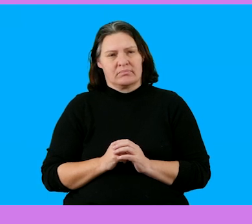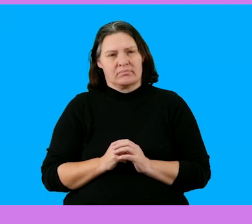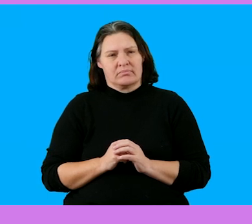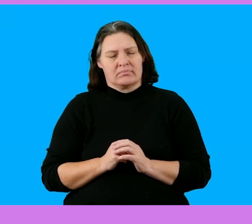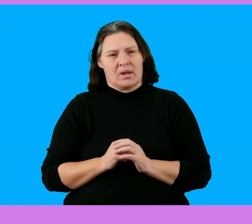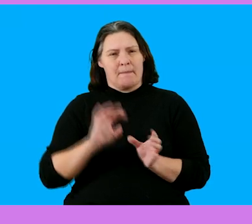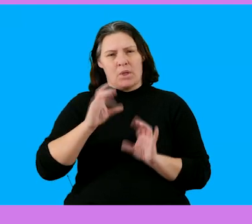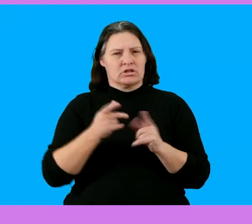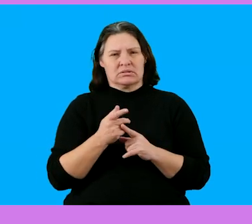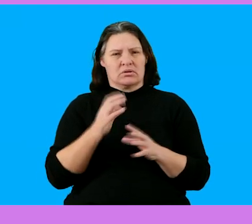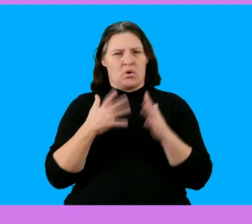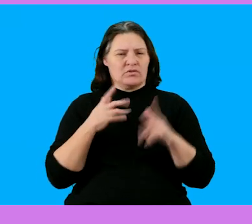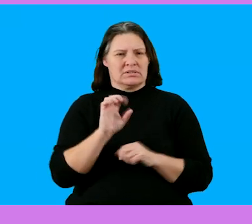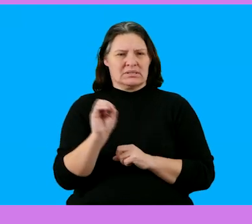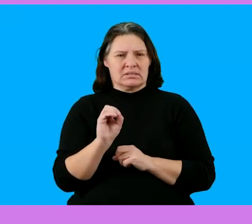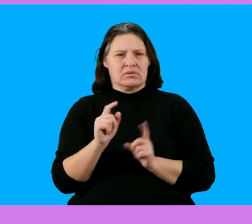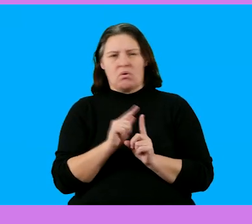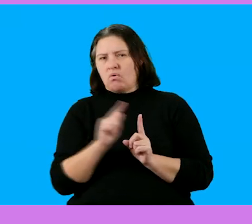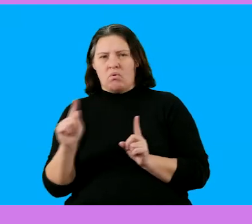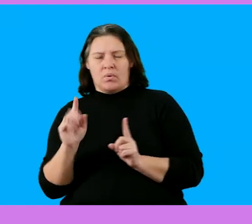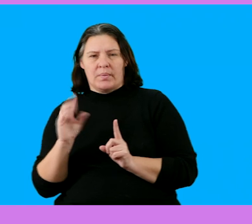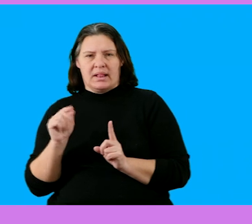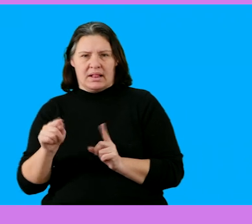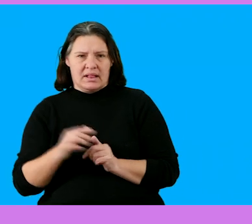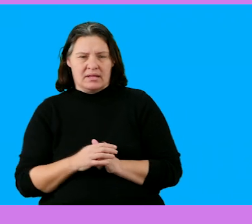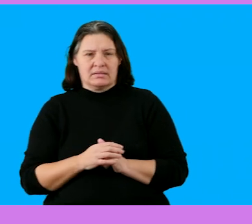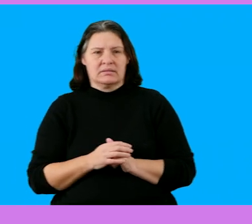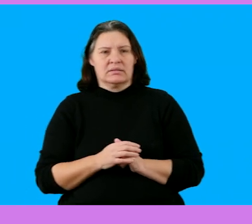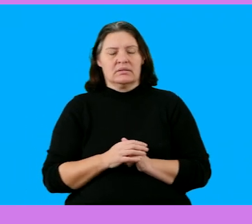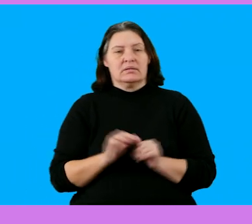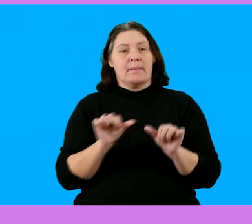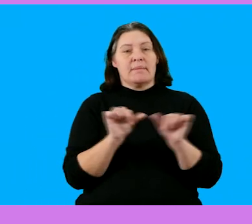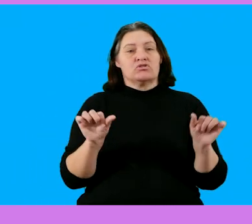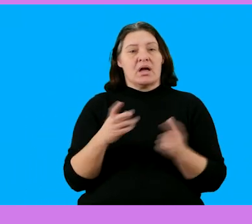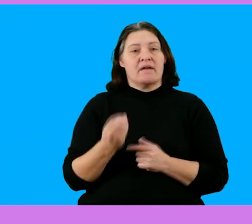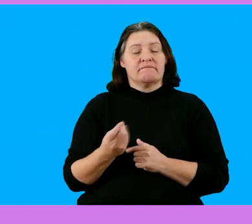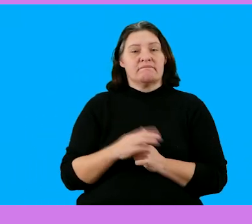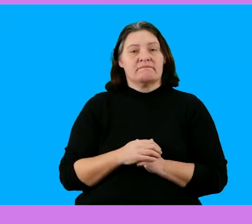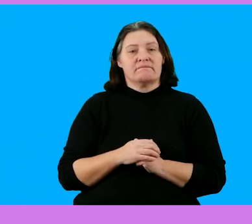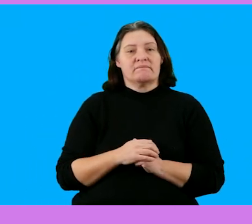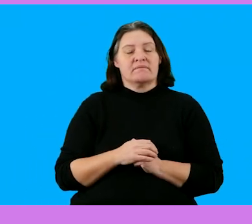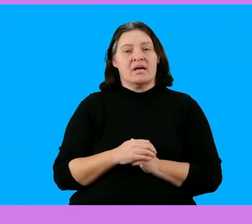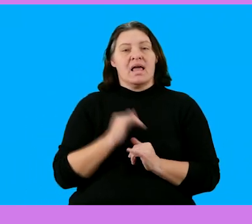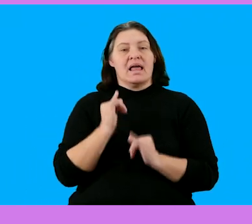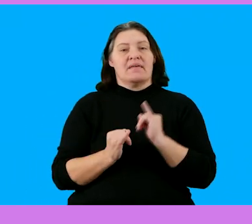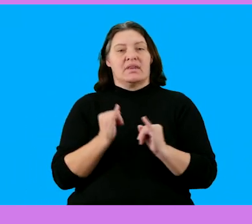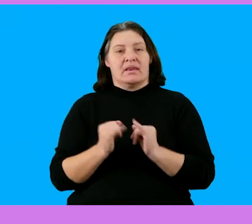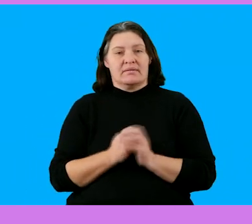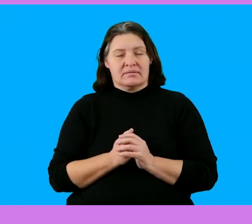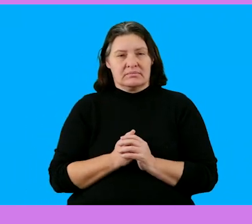let this block confuse you. And then we go all the way up to there. Okay, so I've measured and I got this is